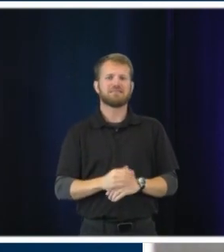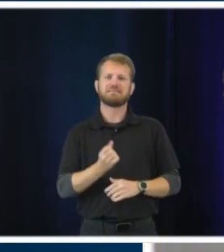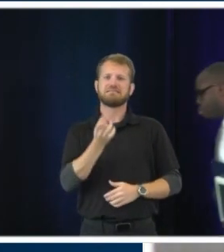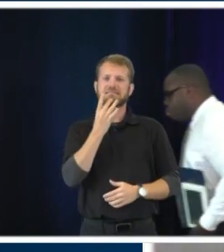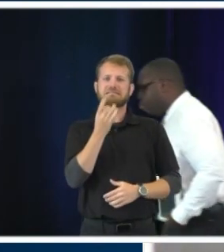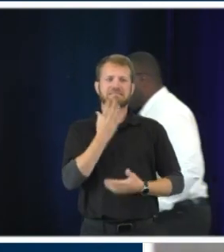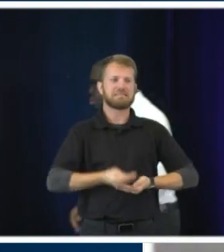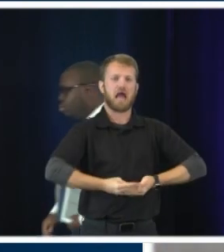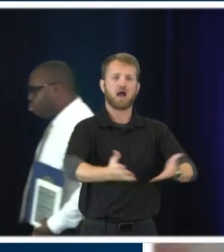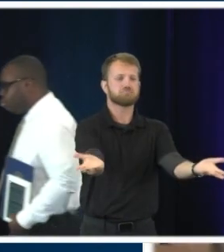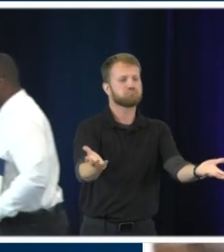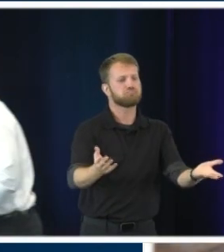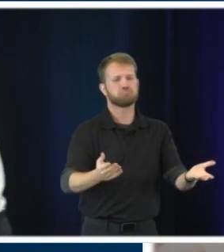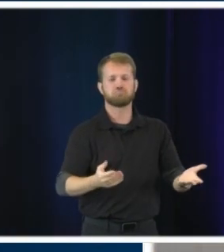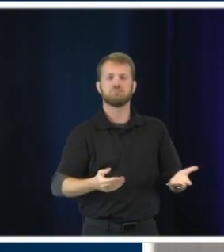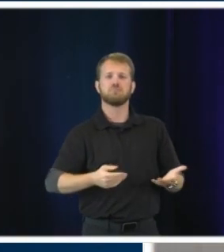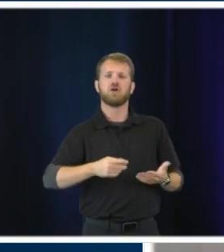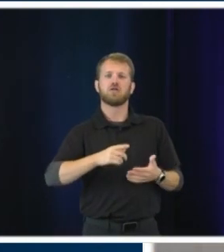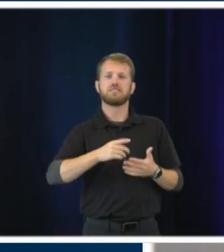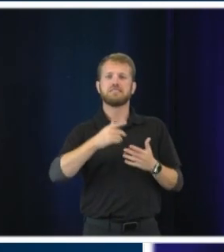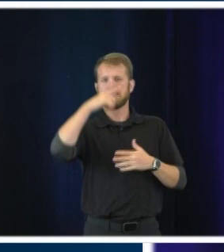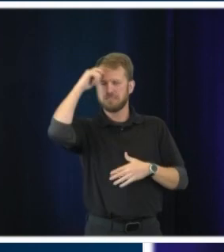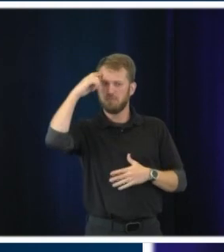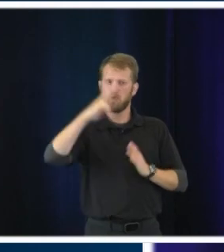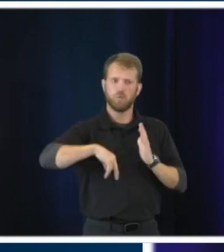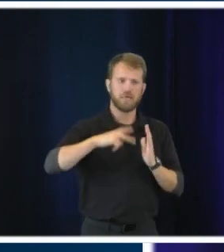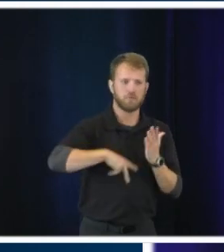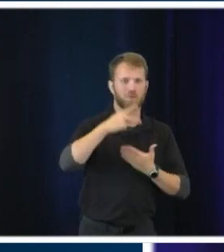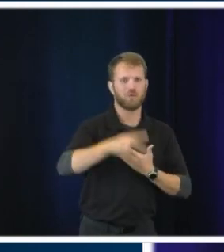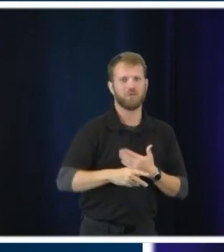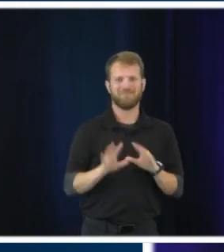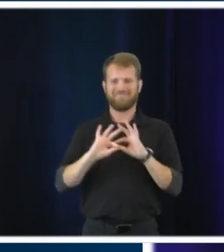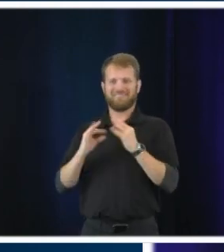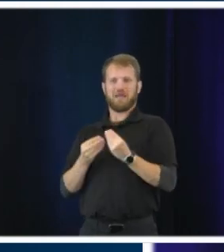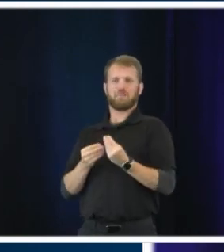distribution, the summer reading programs, and family programs.